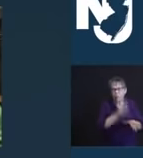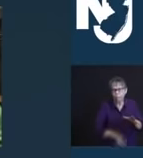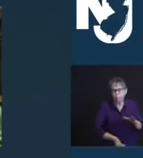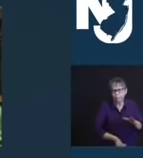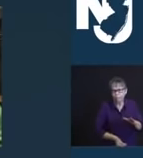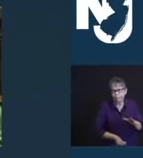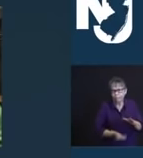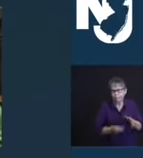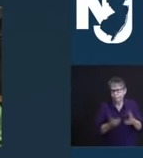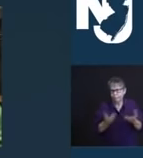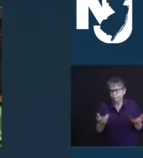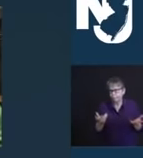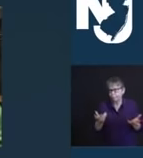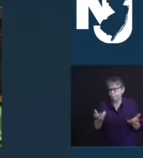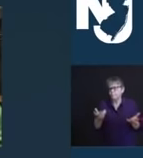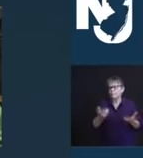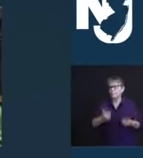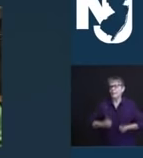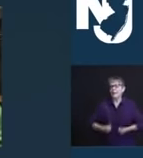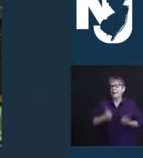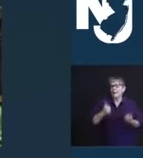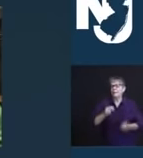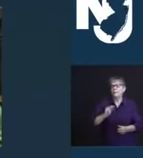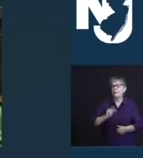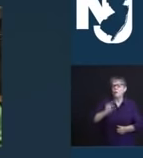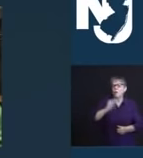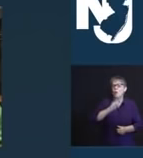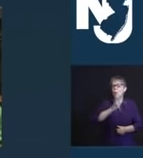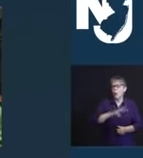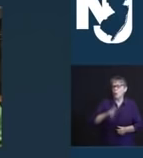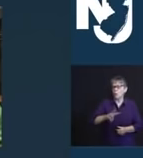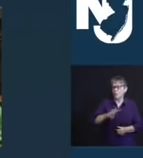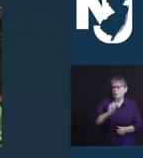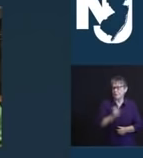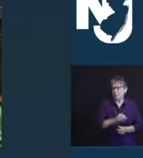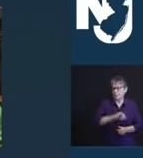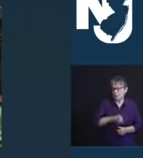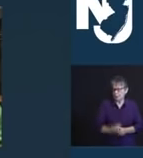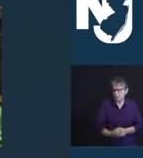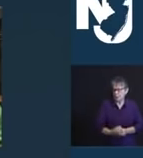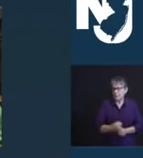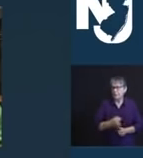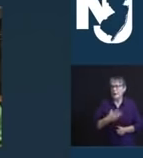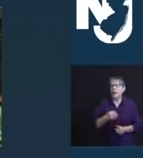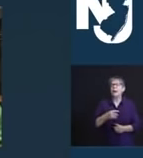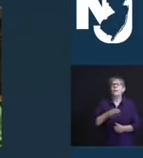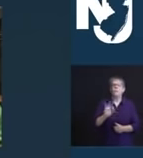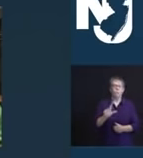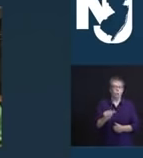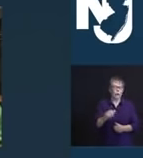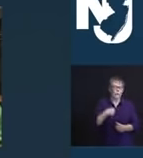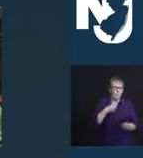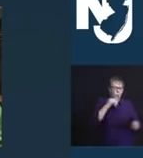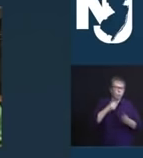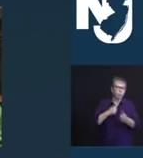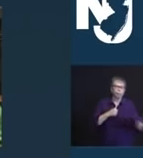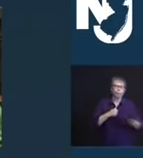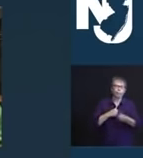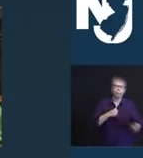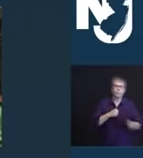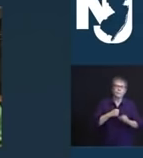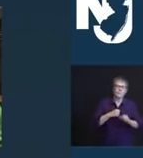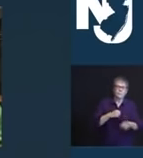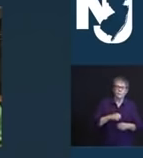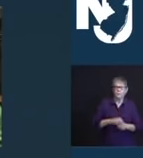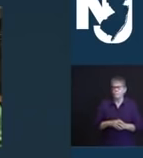Petersburg, Florida. He too was a proud graduate of Camden Catholic, where he played basketball, and after graduation, you won't be